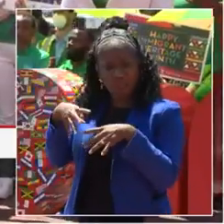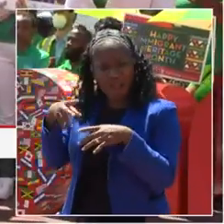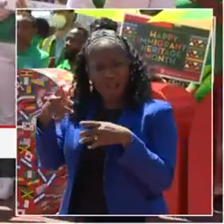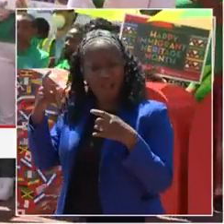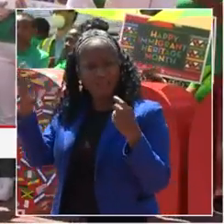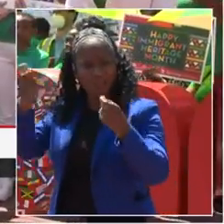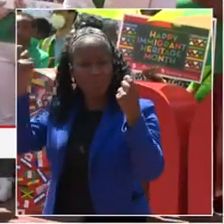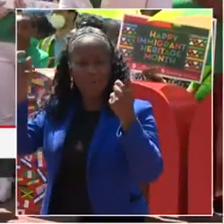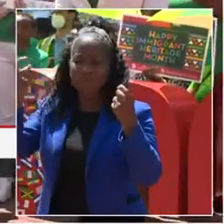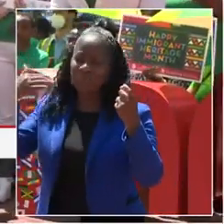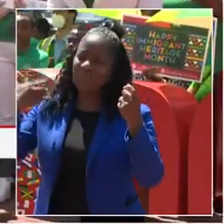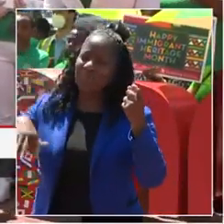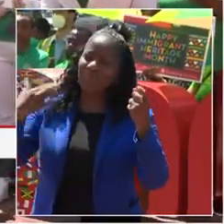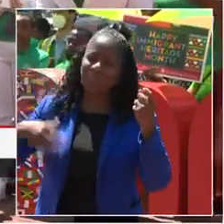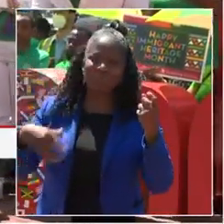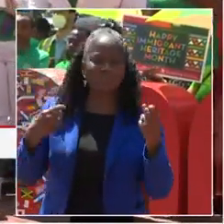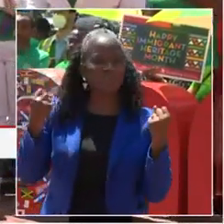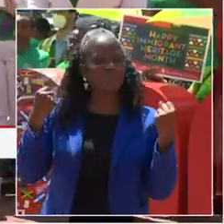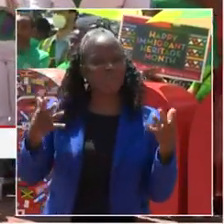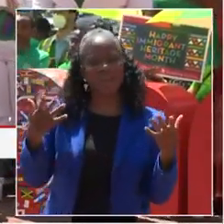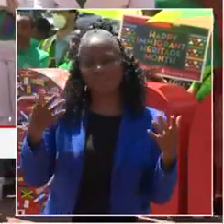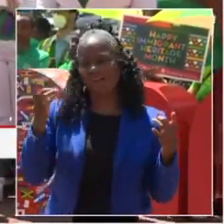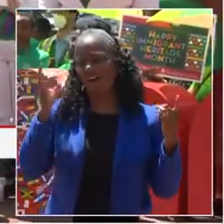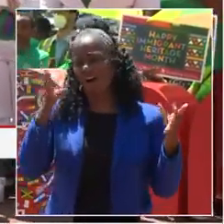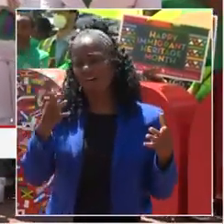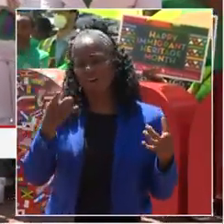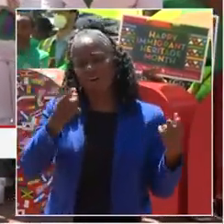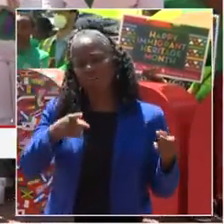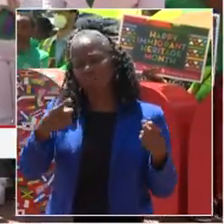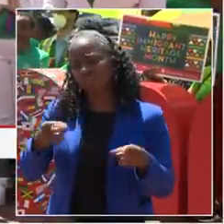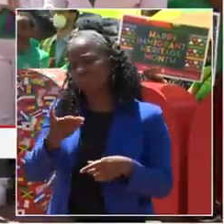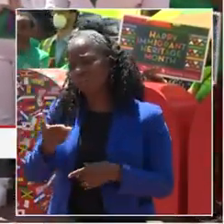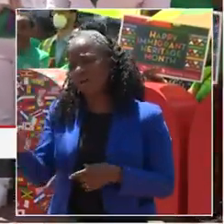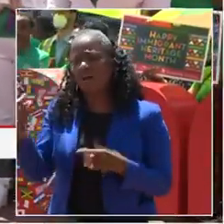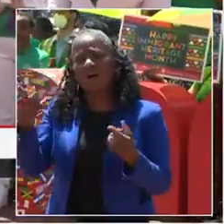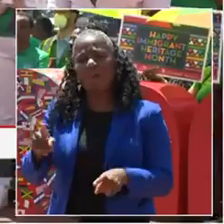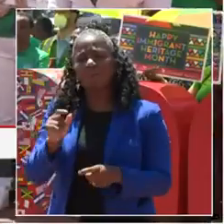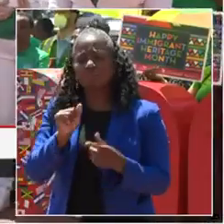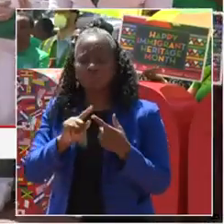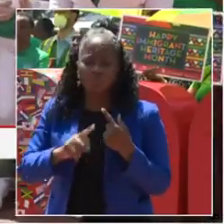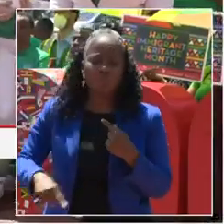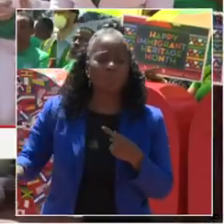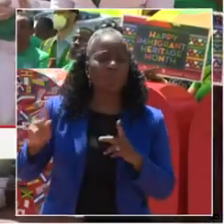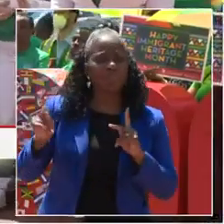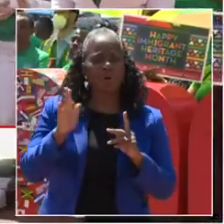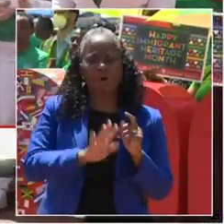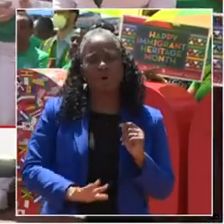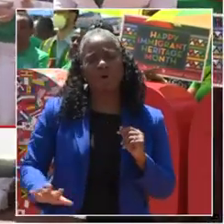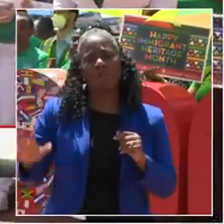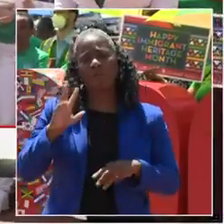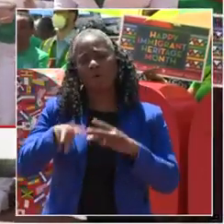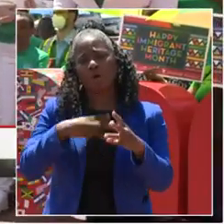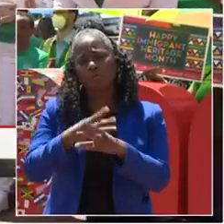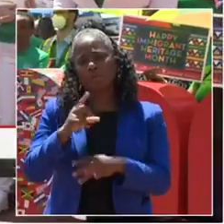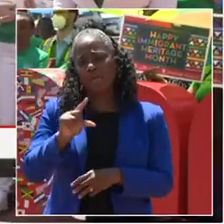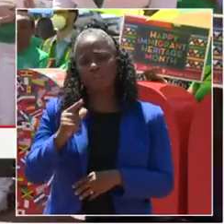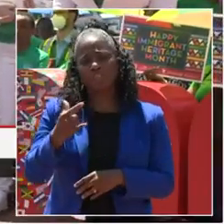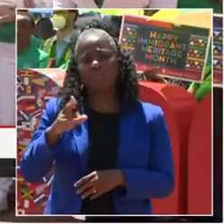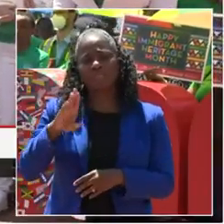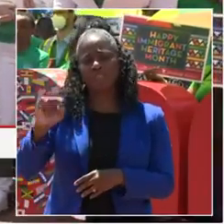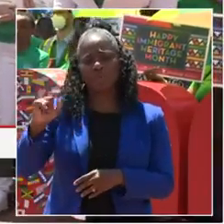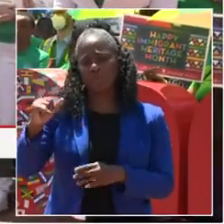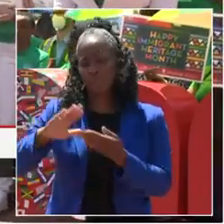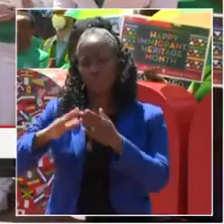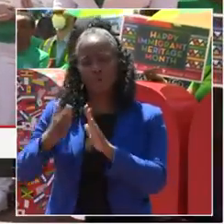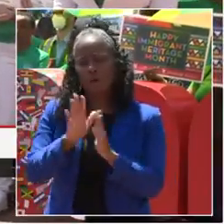celebration. There are so many horrible things happening to LGBTQ plus people around the world, and we are so privileged to live in a city that protects us